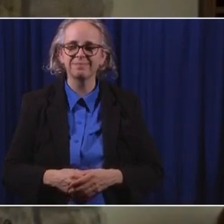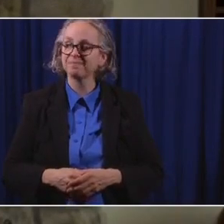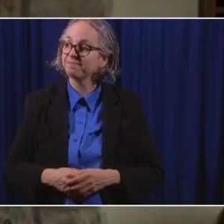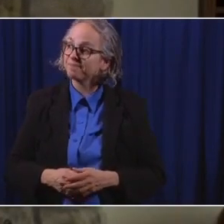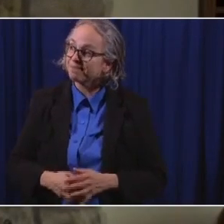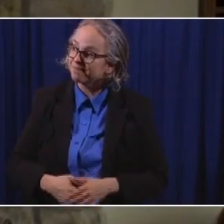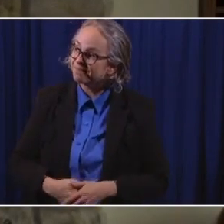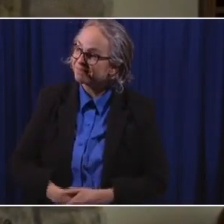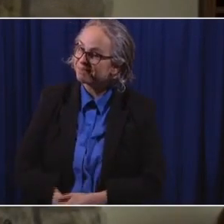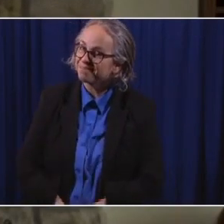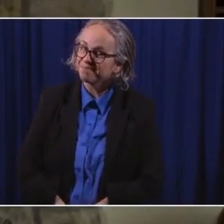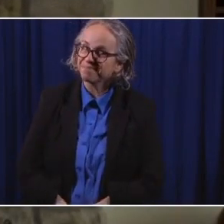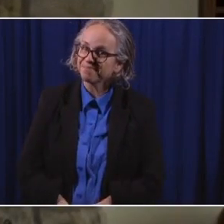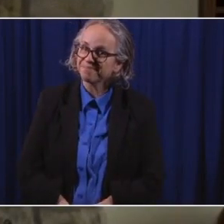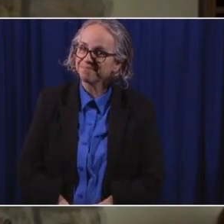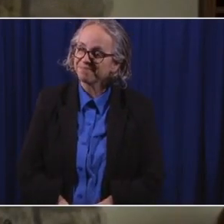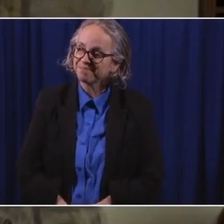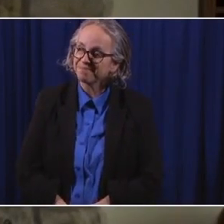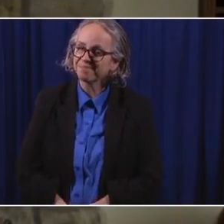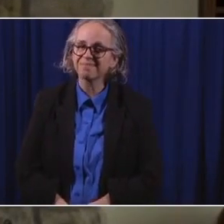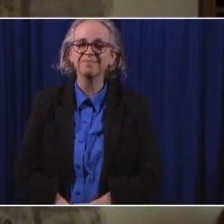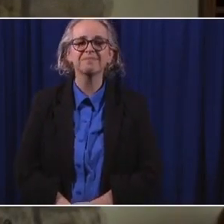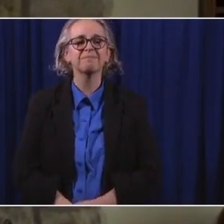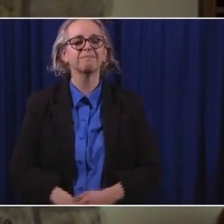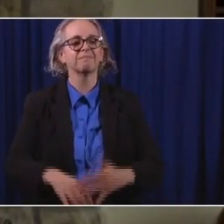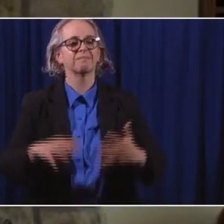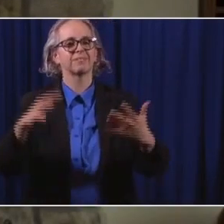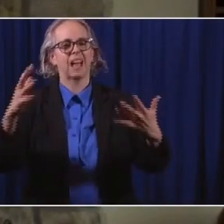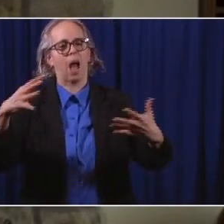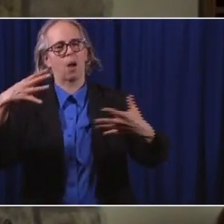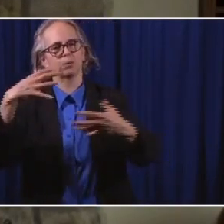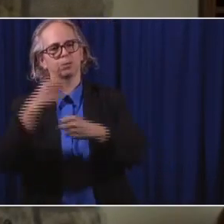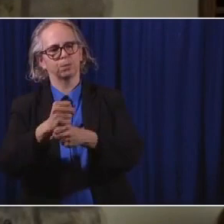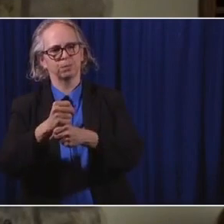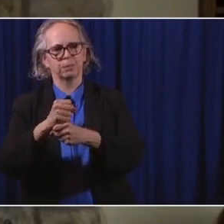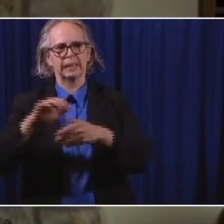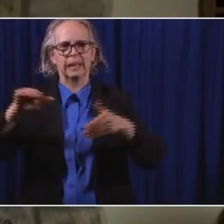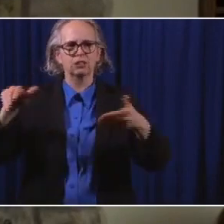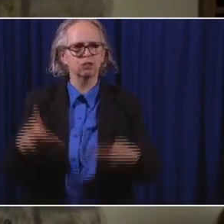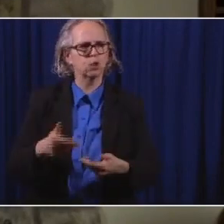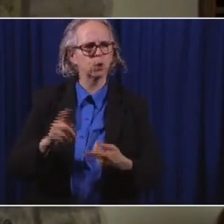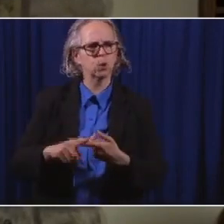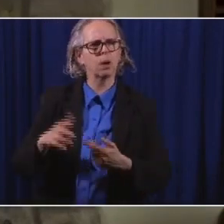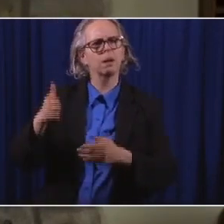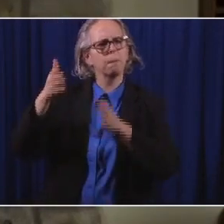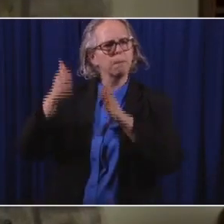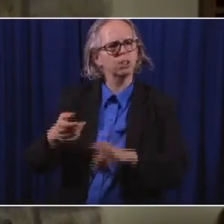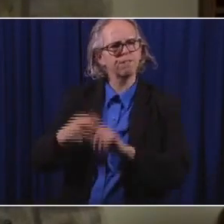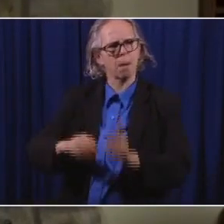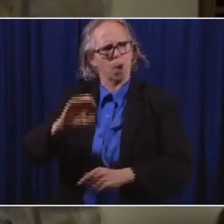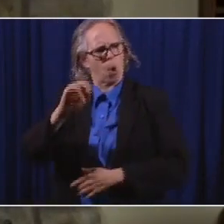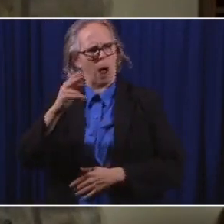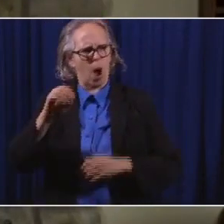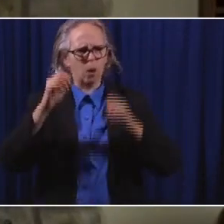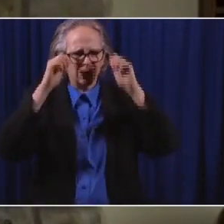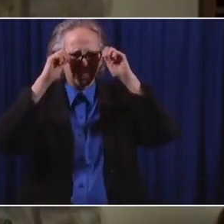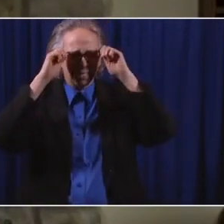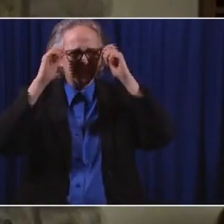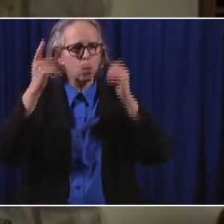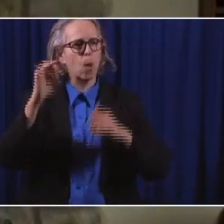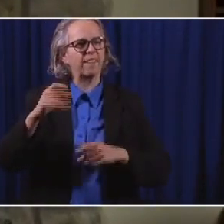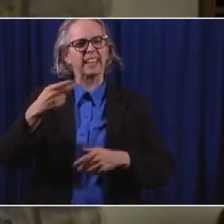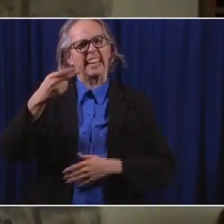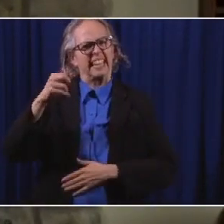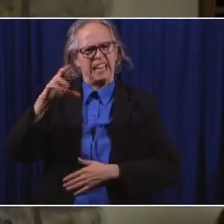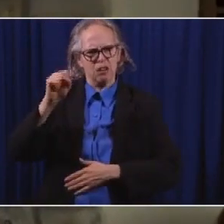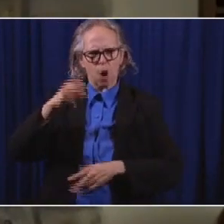As we end today, I want to introduce you to an Ohioan who is one of our state's heroes of hope. Master Sergeant Smith is